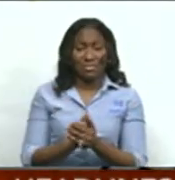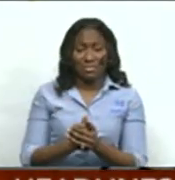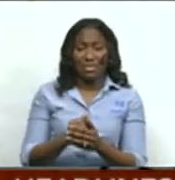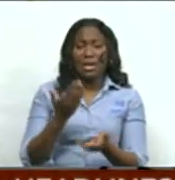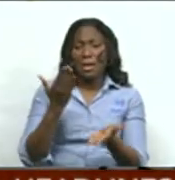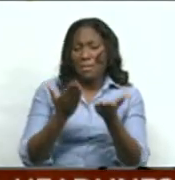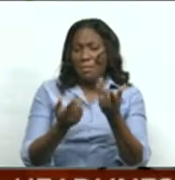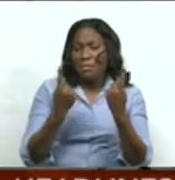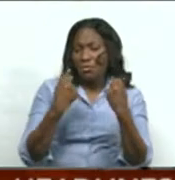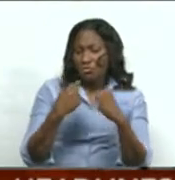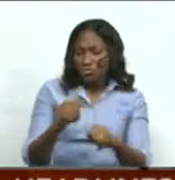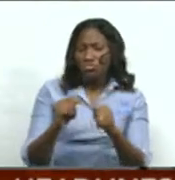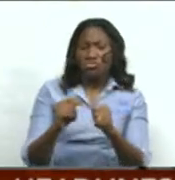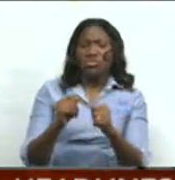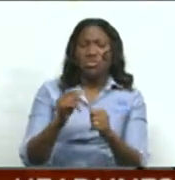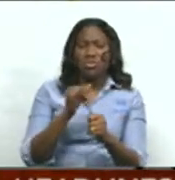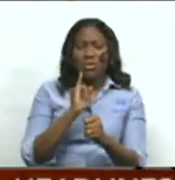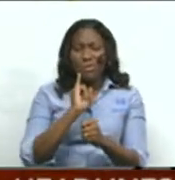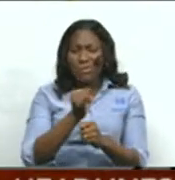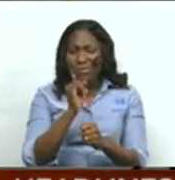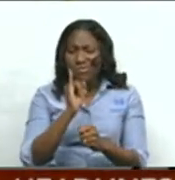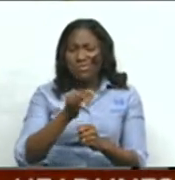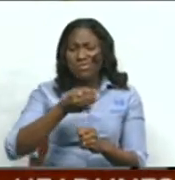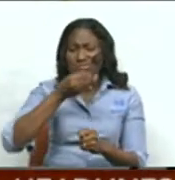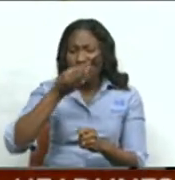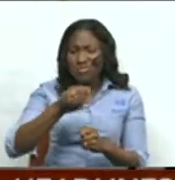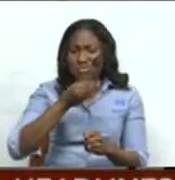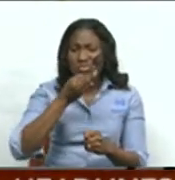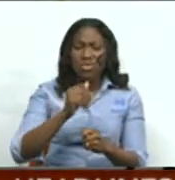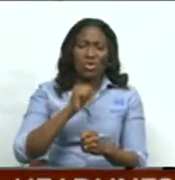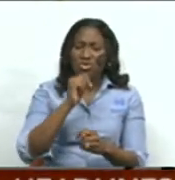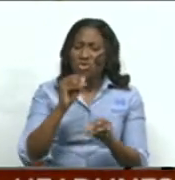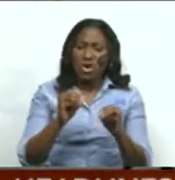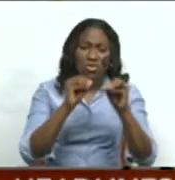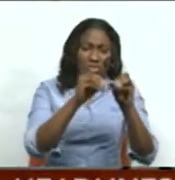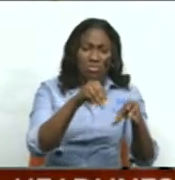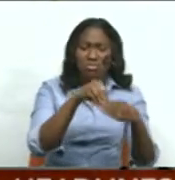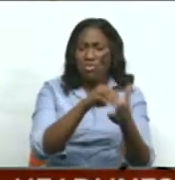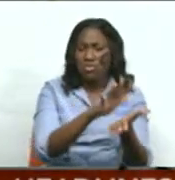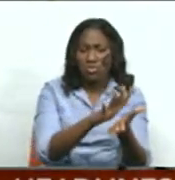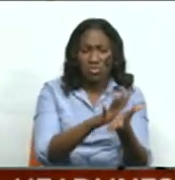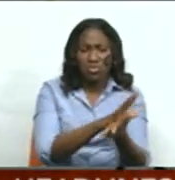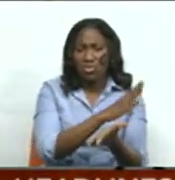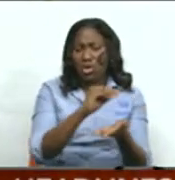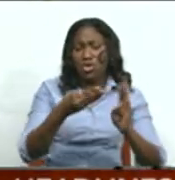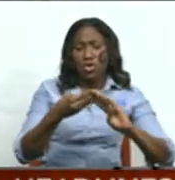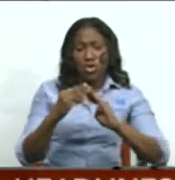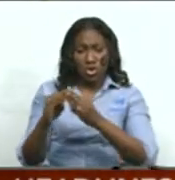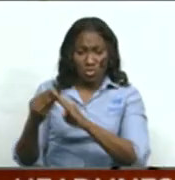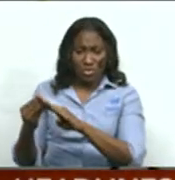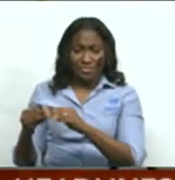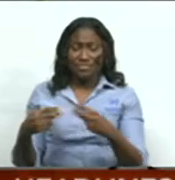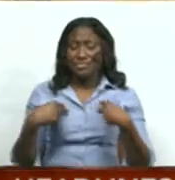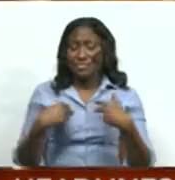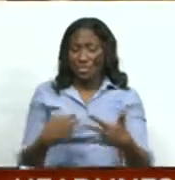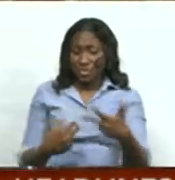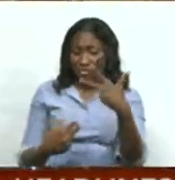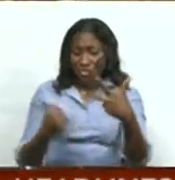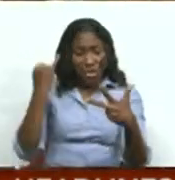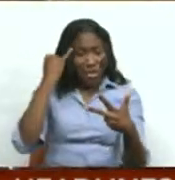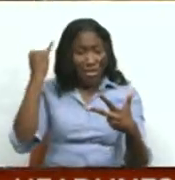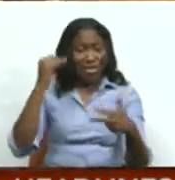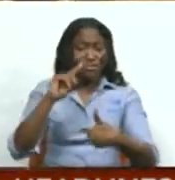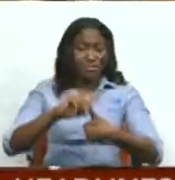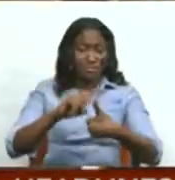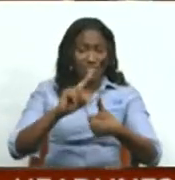comprehensive approach to removing ultra-processed products from schools and communities. Among the three recommendations are